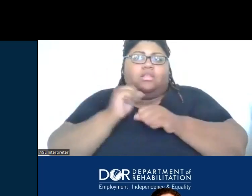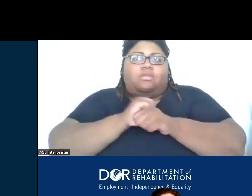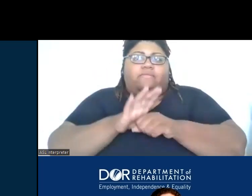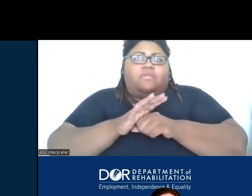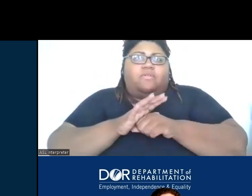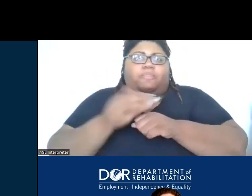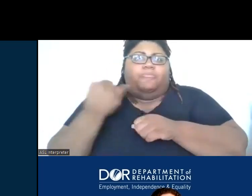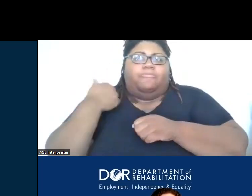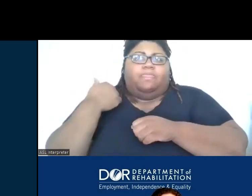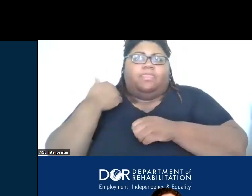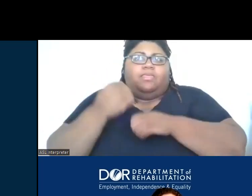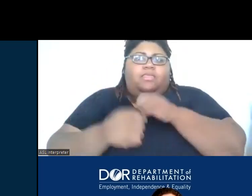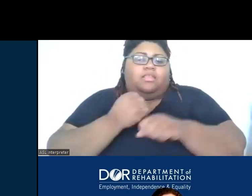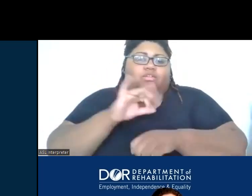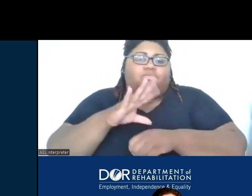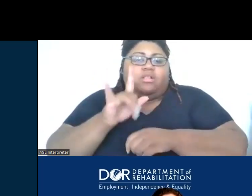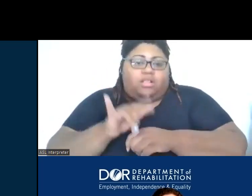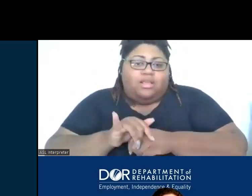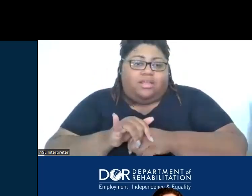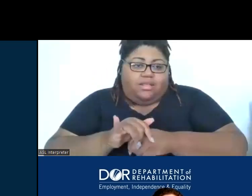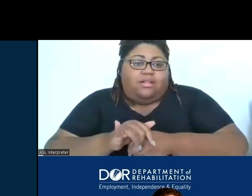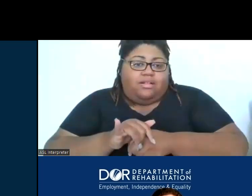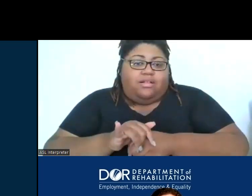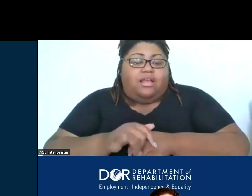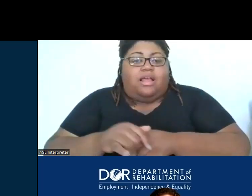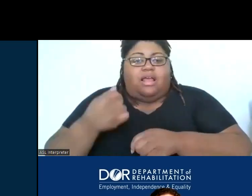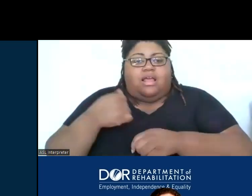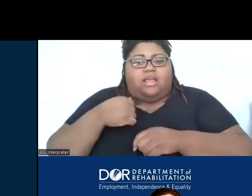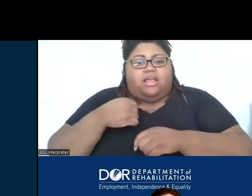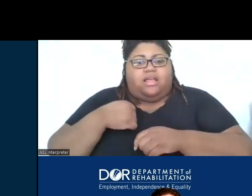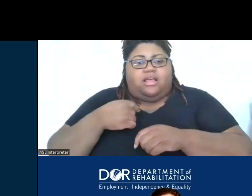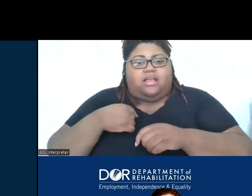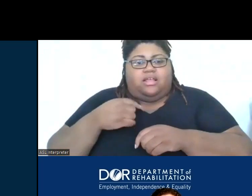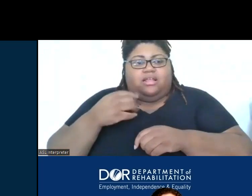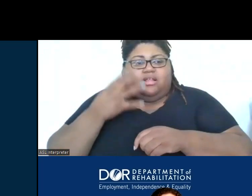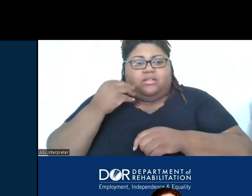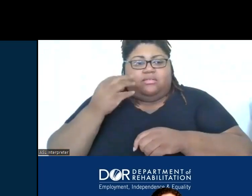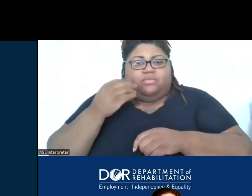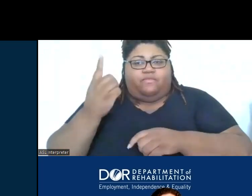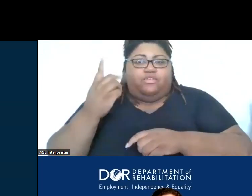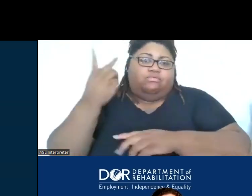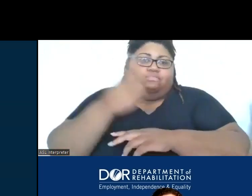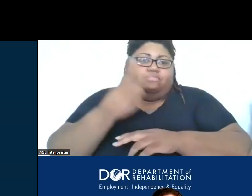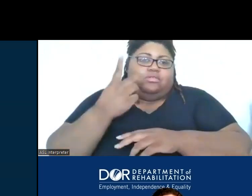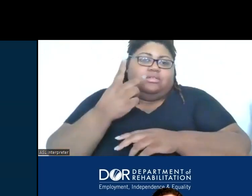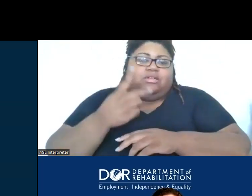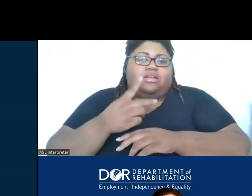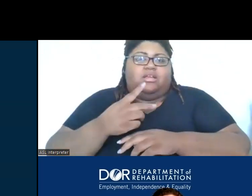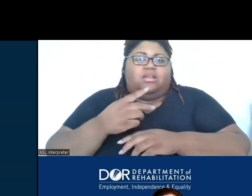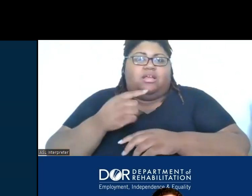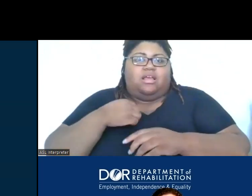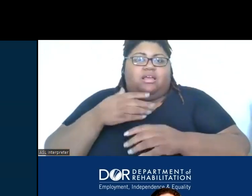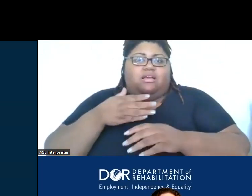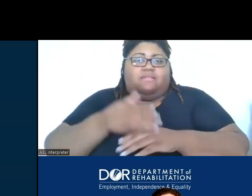July, and spent the first 2 days after I tested positive doing everything I could